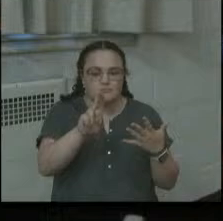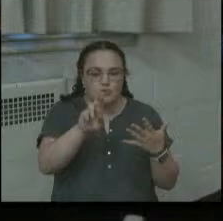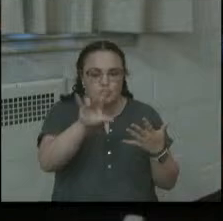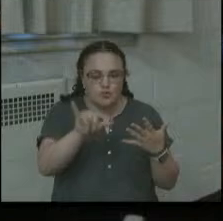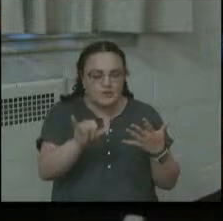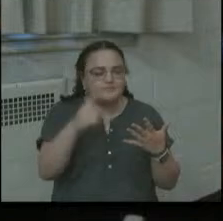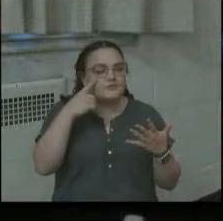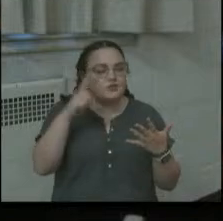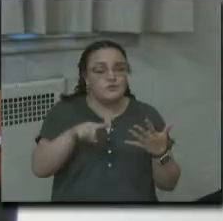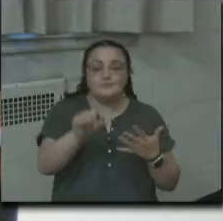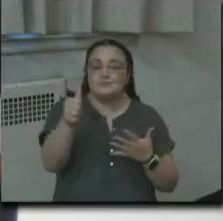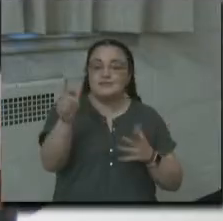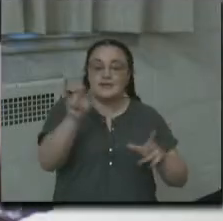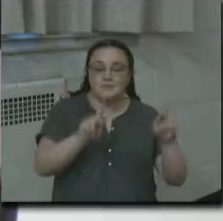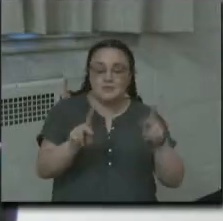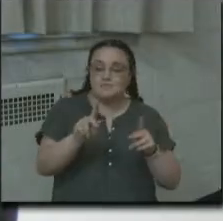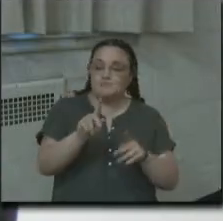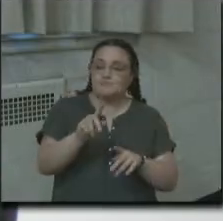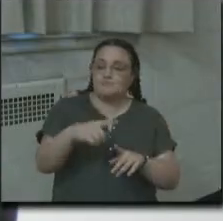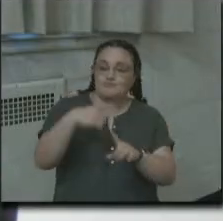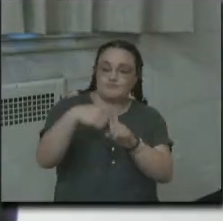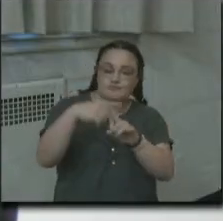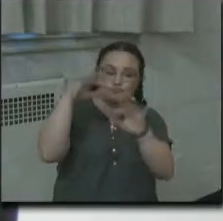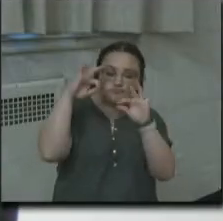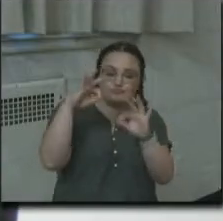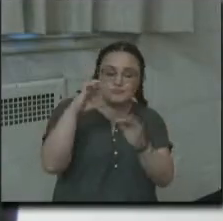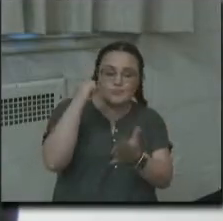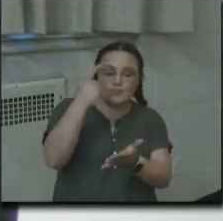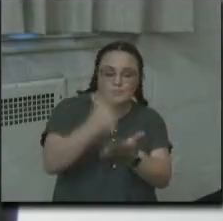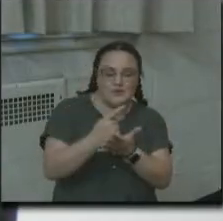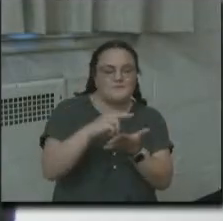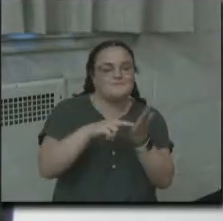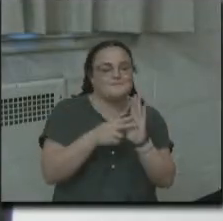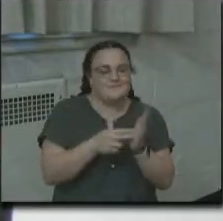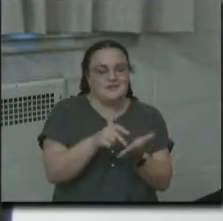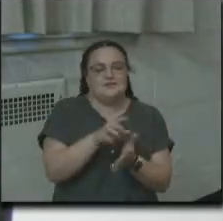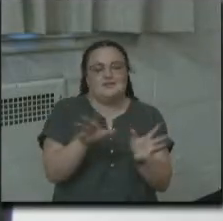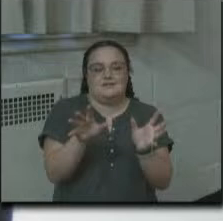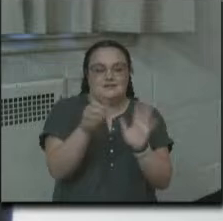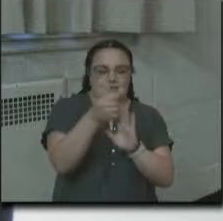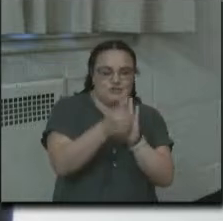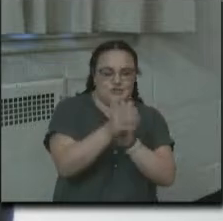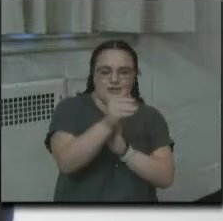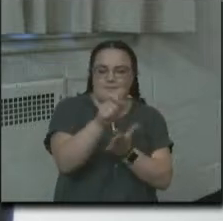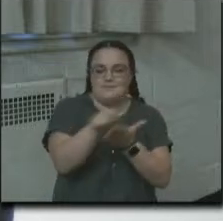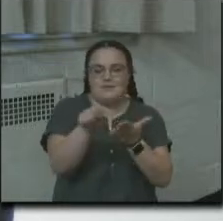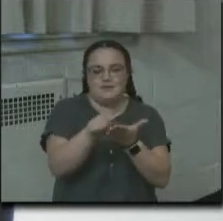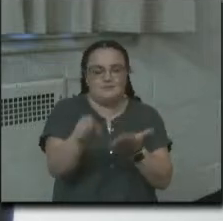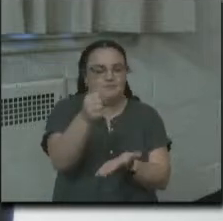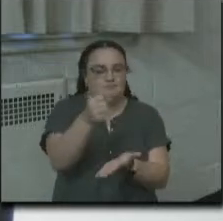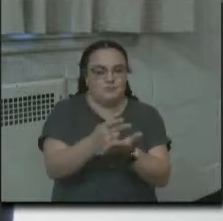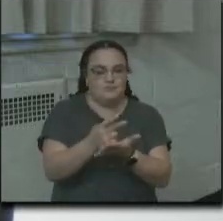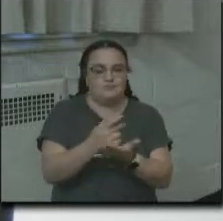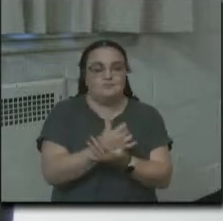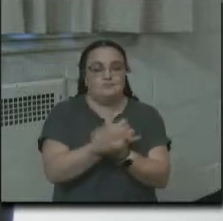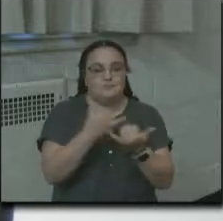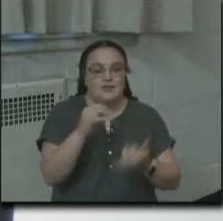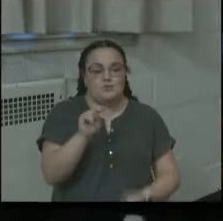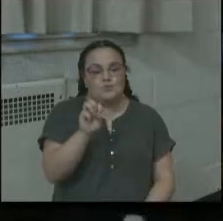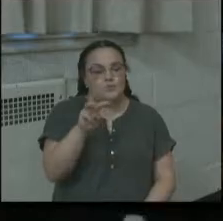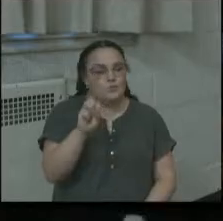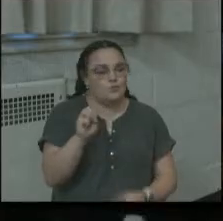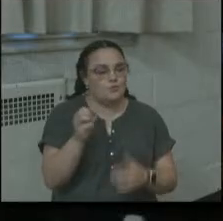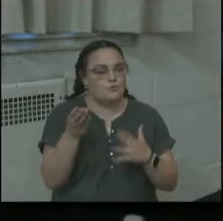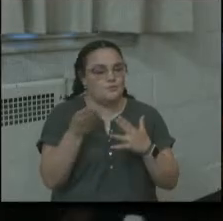With 10 votes in the affirmative, the motion carries to adopt the agenda. At this time, we will have the news break. We